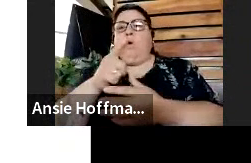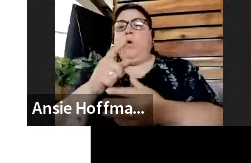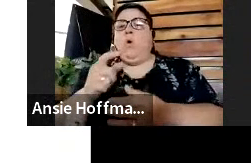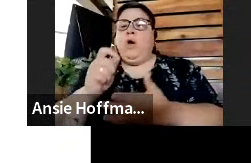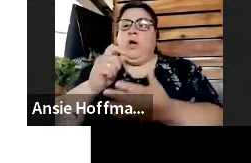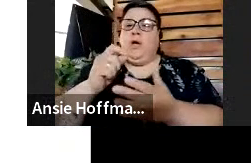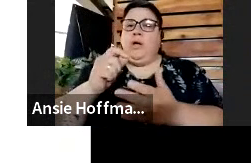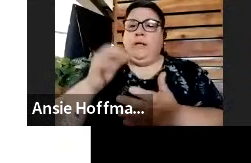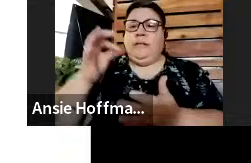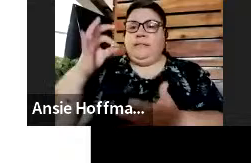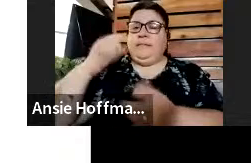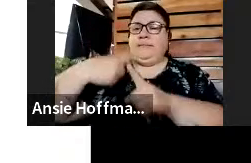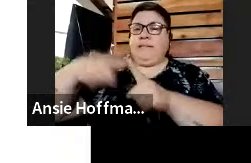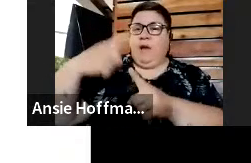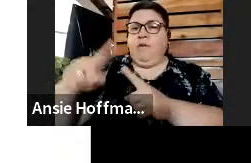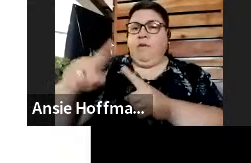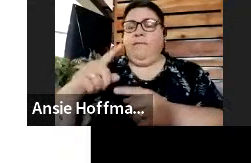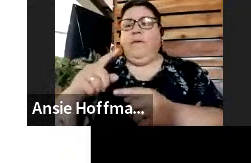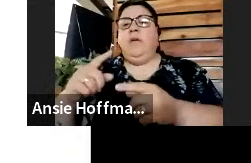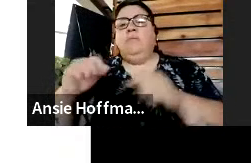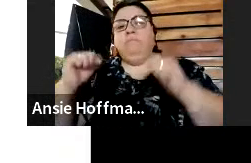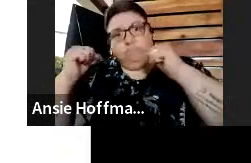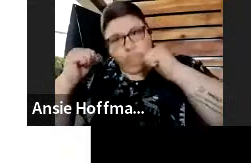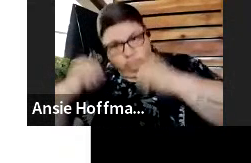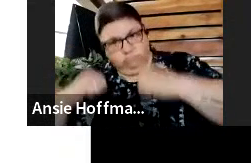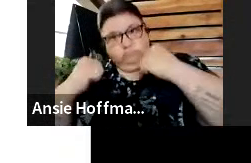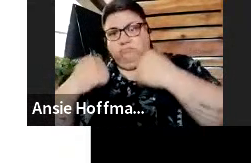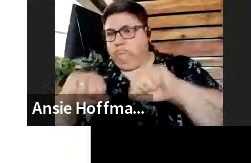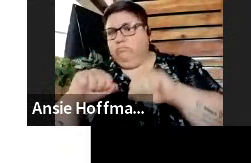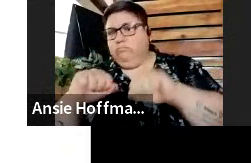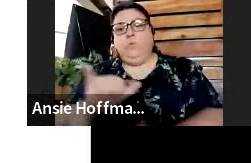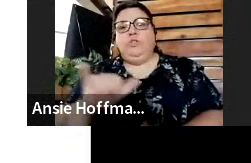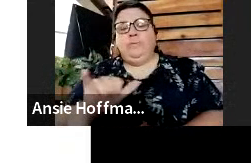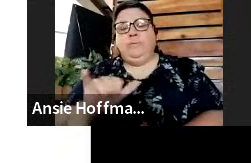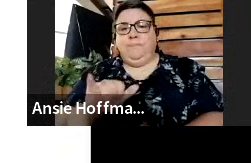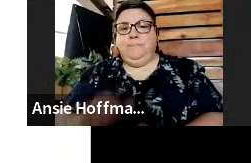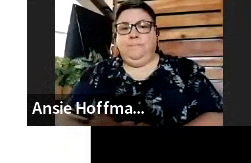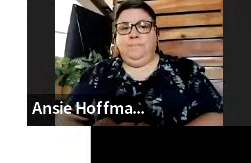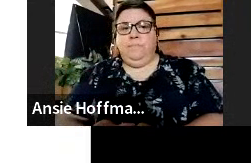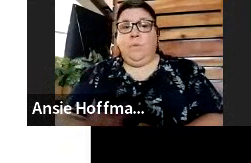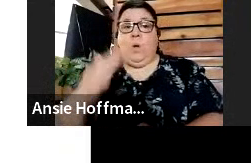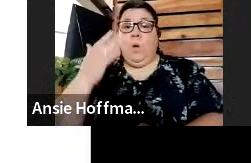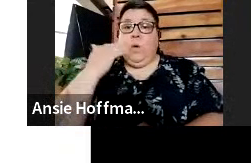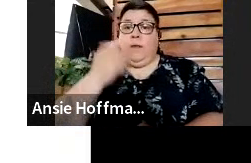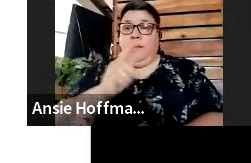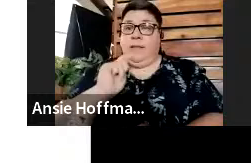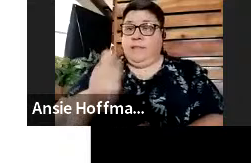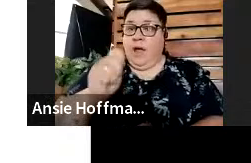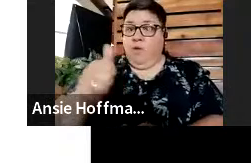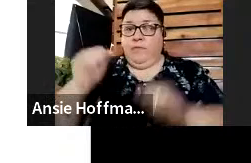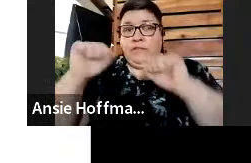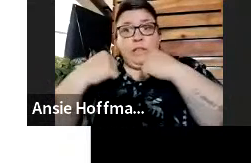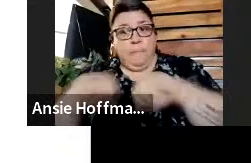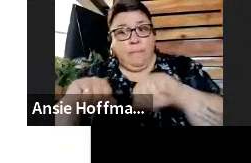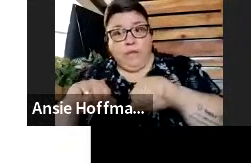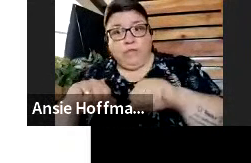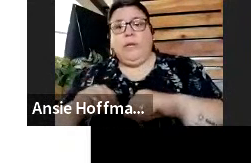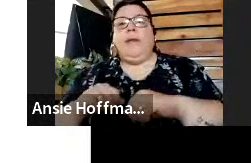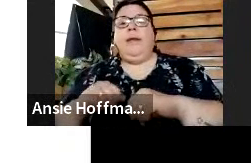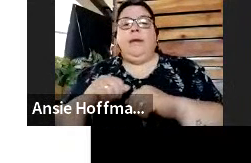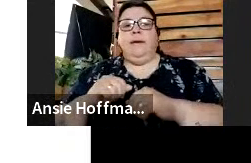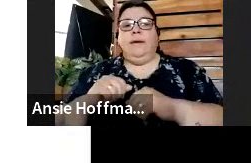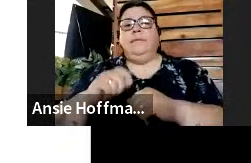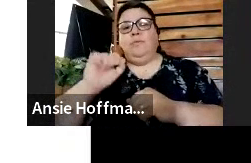Another process that can bring a rise to a tariff determination process is where we work very closely with some of our internal